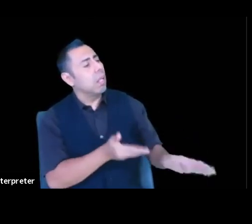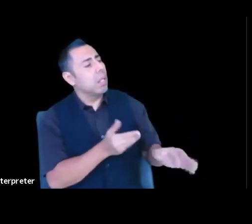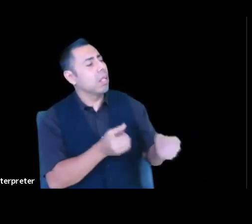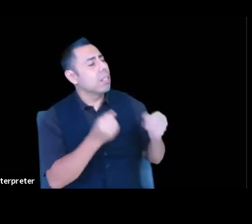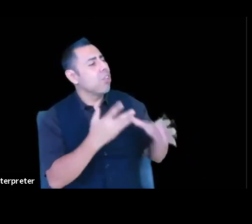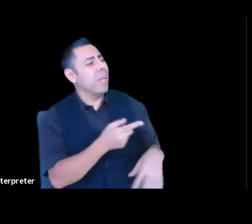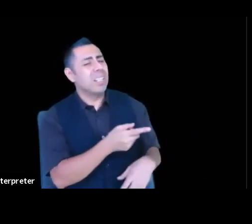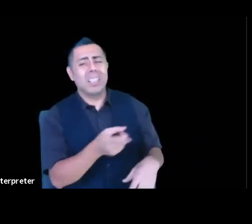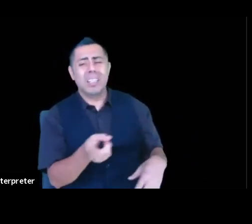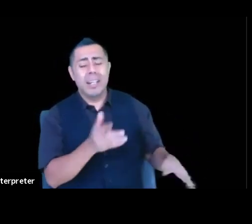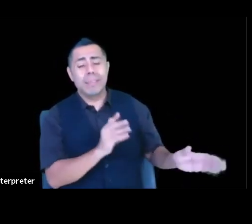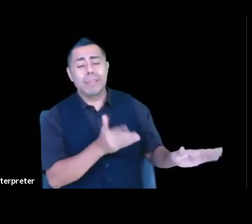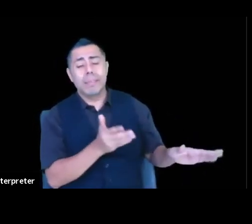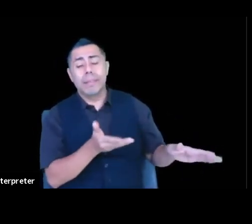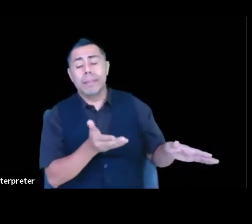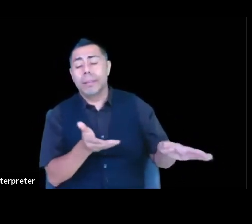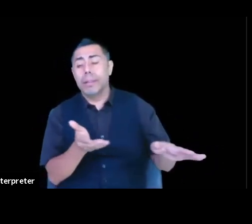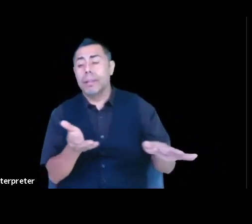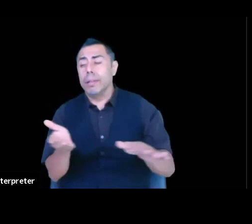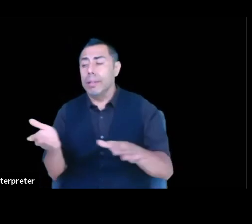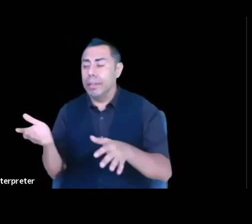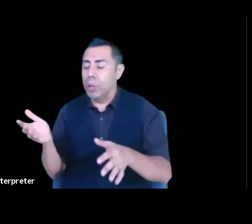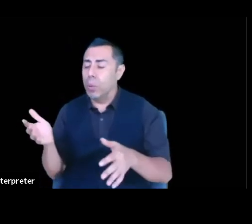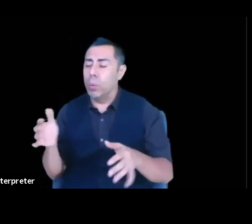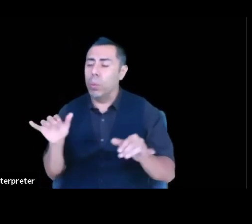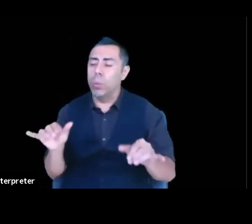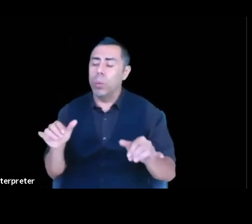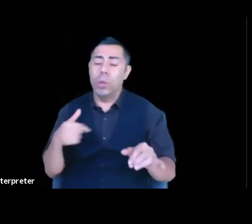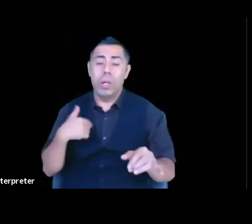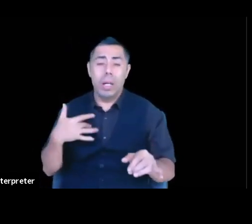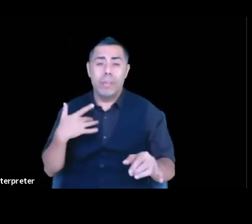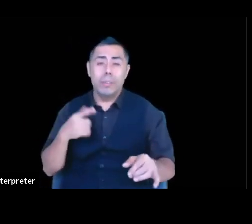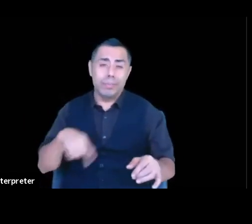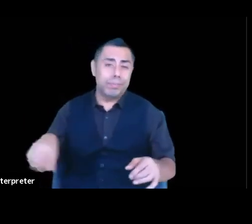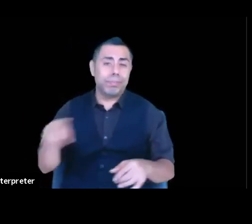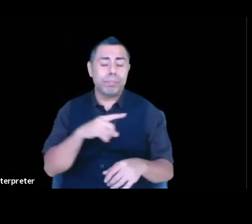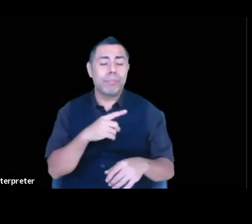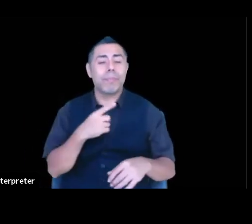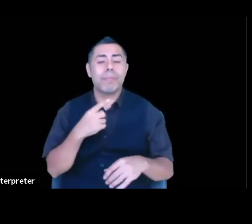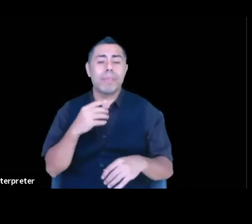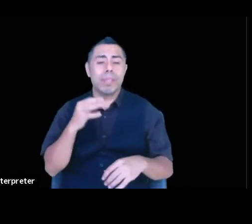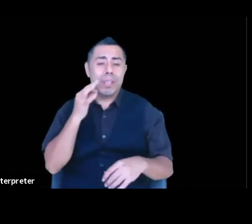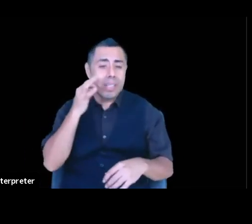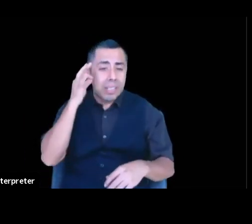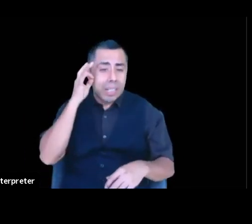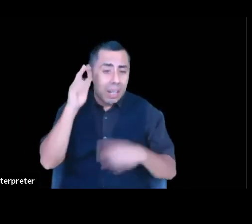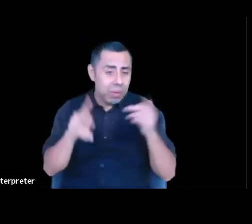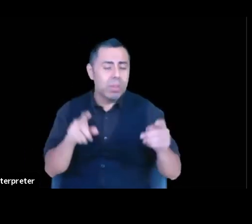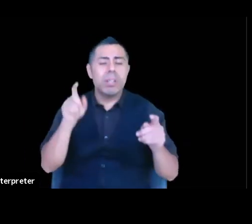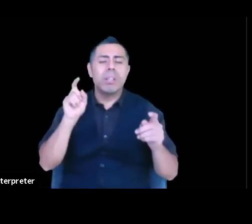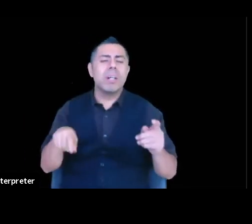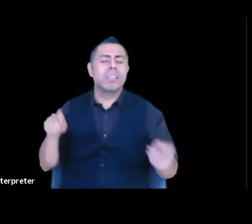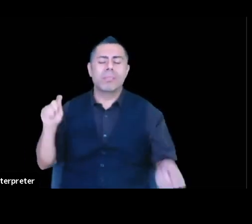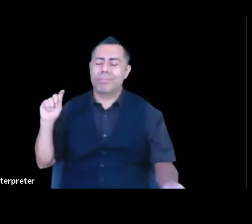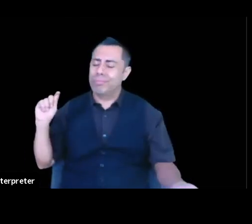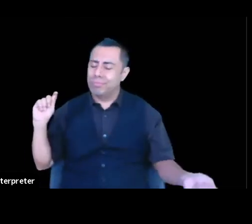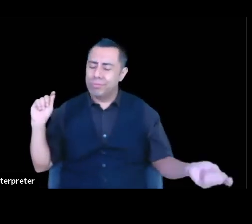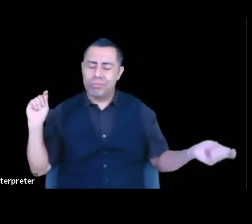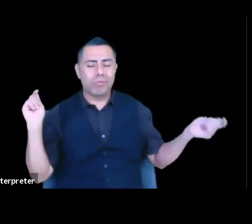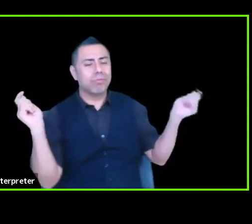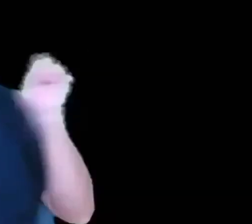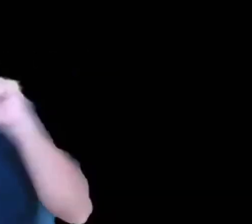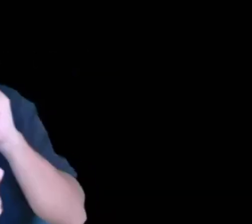feel with the Native country that we need to turn around, we need to make a change. But with that change, it's not going to come